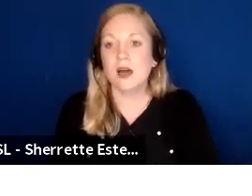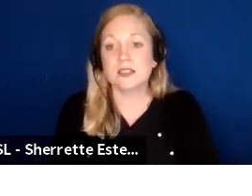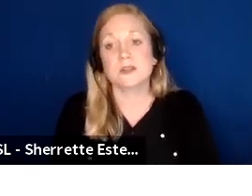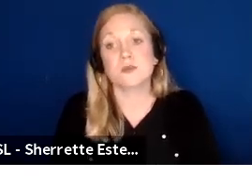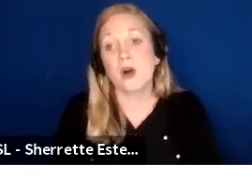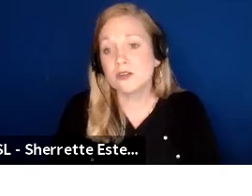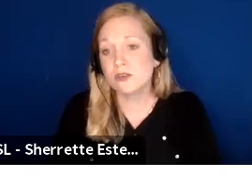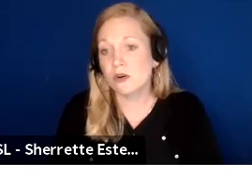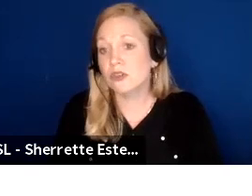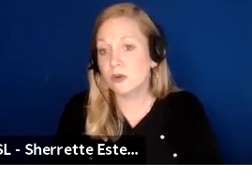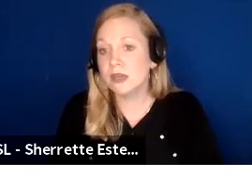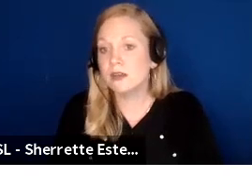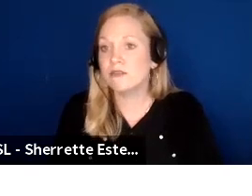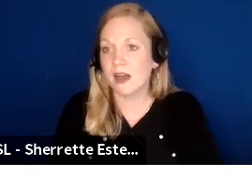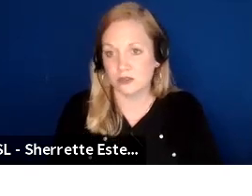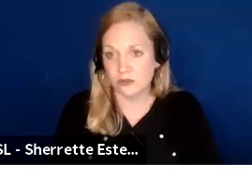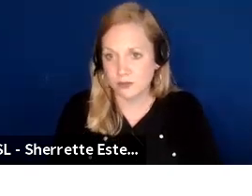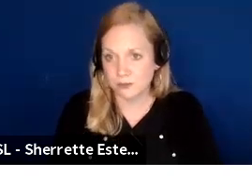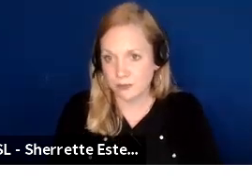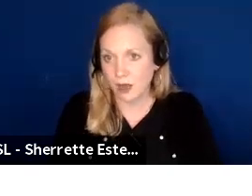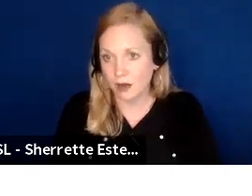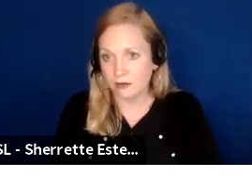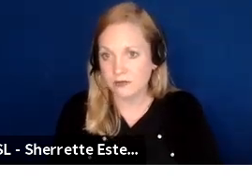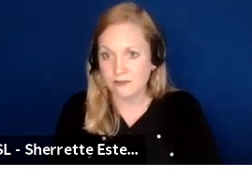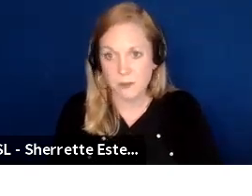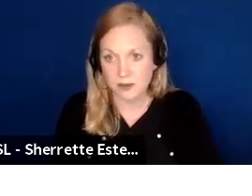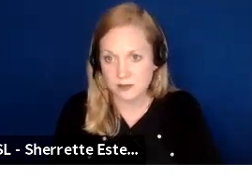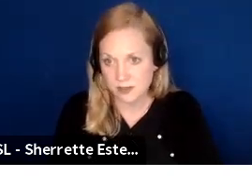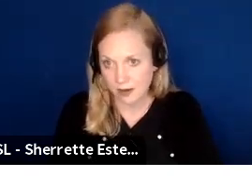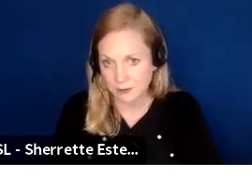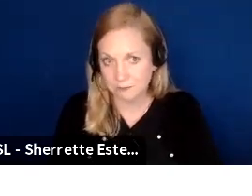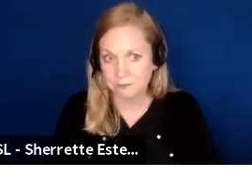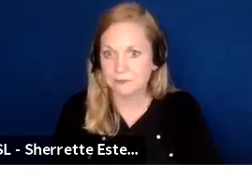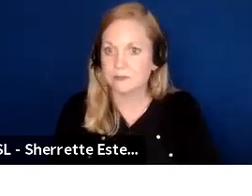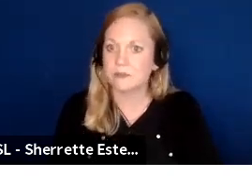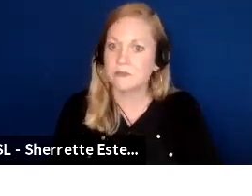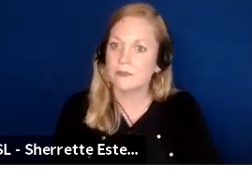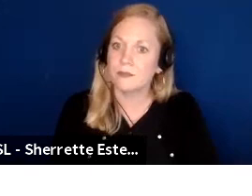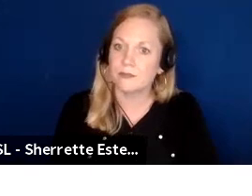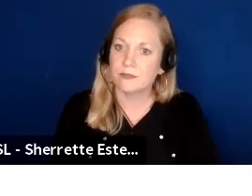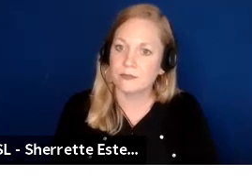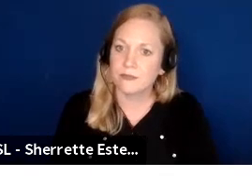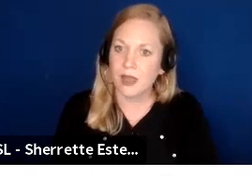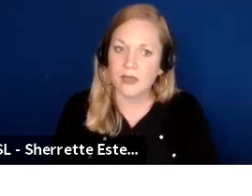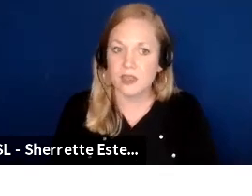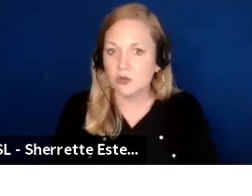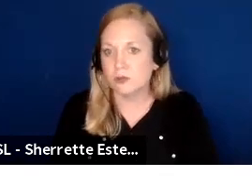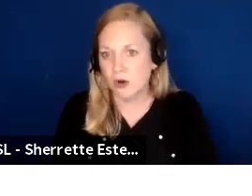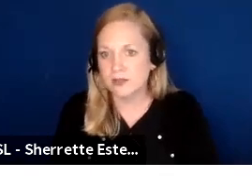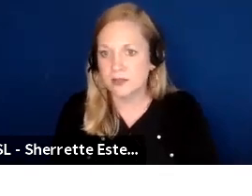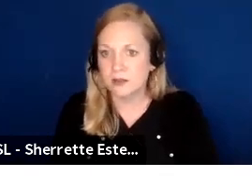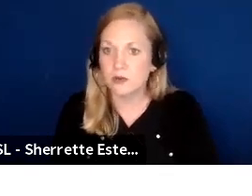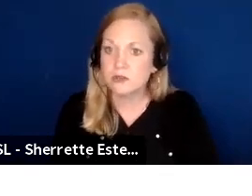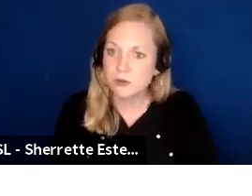this concept into parts, there are 3 factors of DeafSpace design. and the